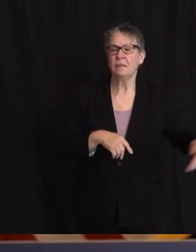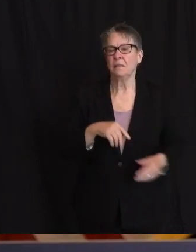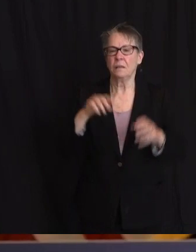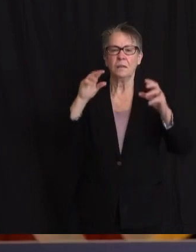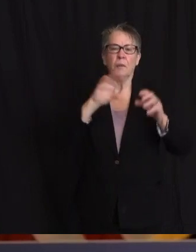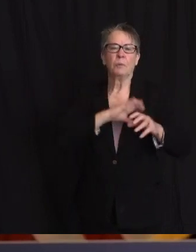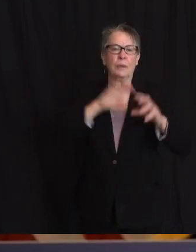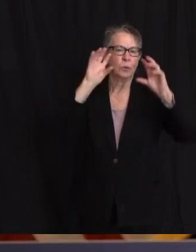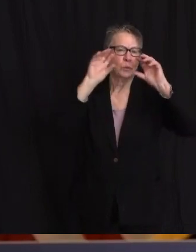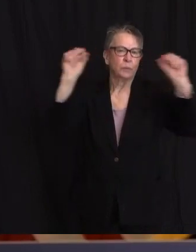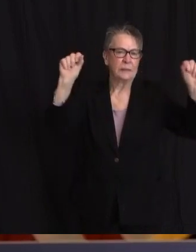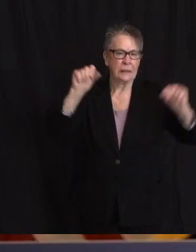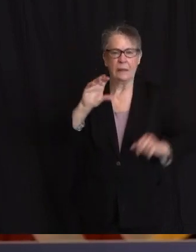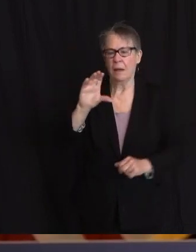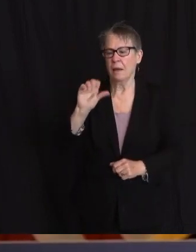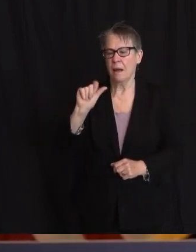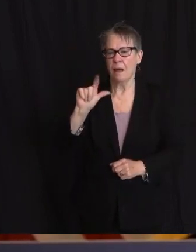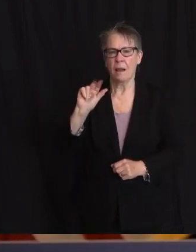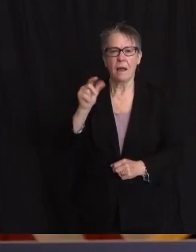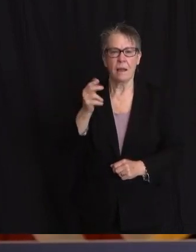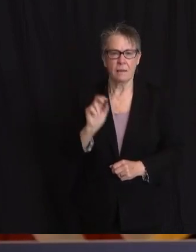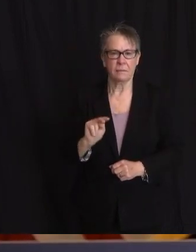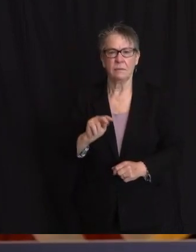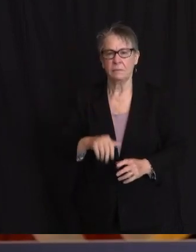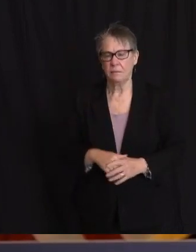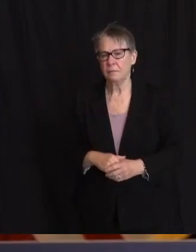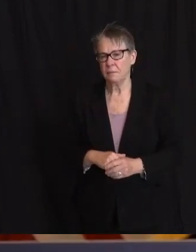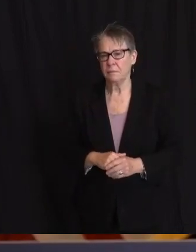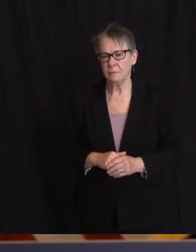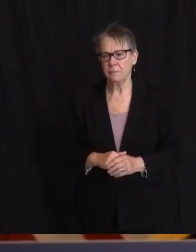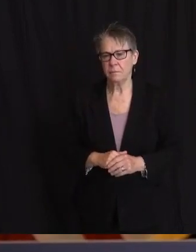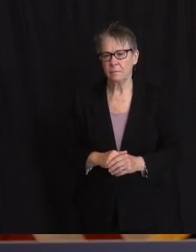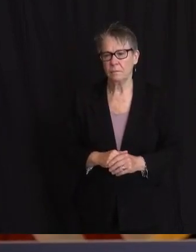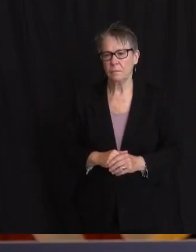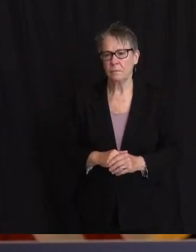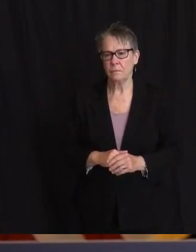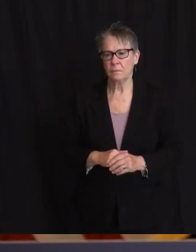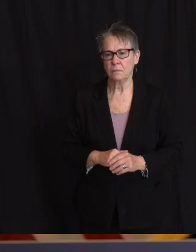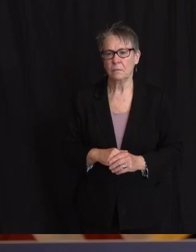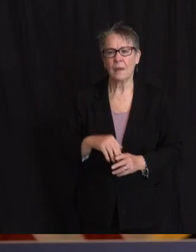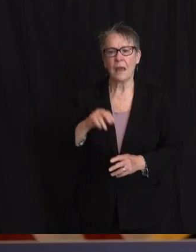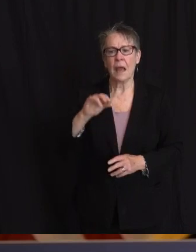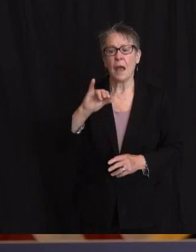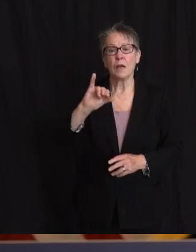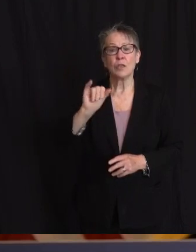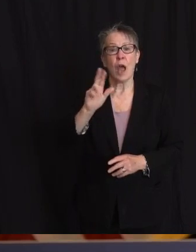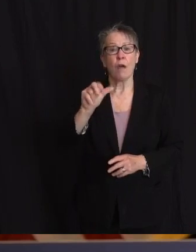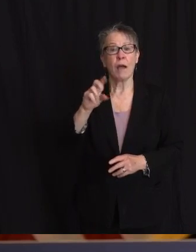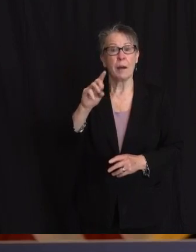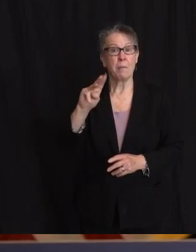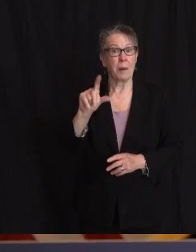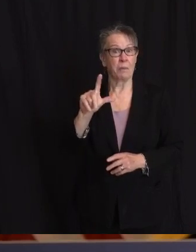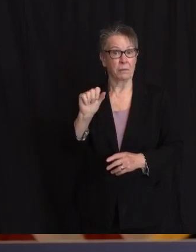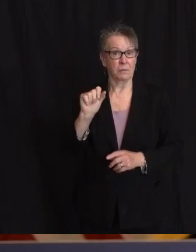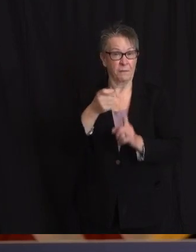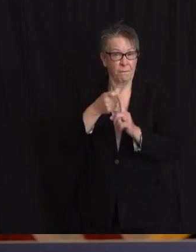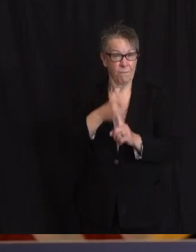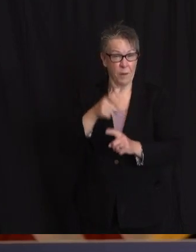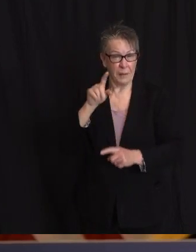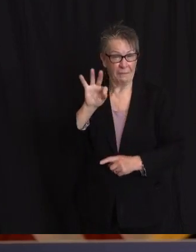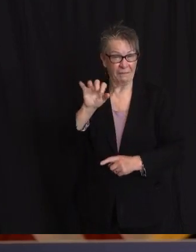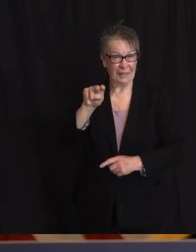the State Police, Colonel Pat Callahan. Also, Jared Maples is with us, Director of the Department of Homeland Security and Preparedness, Deputy Counsel Paramel